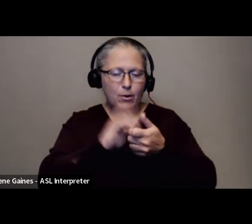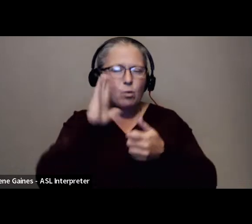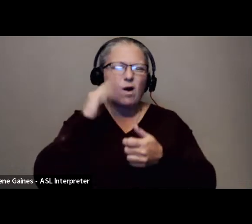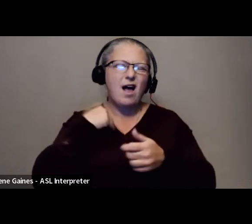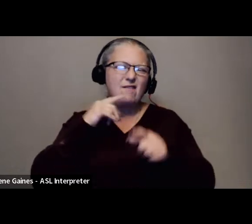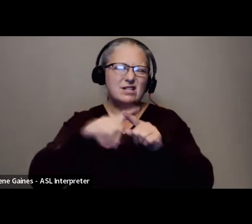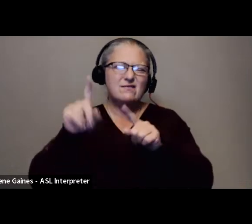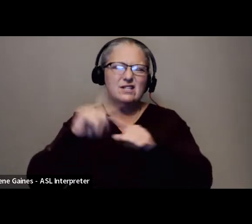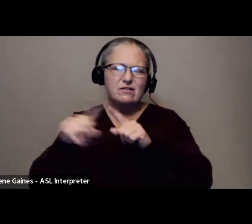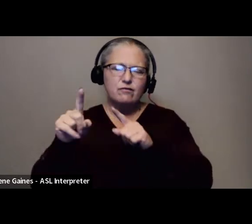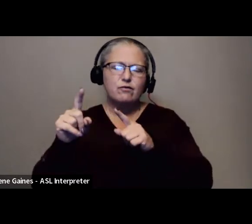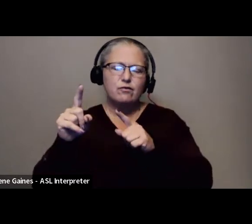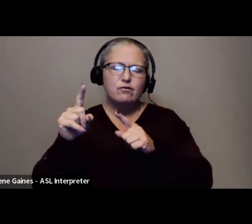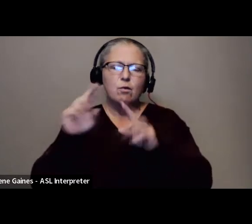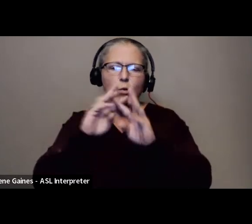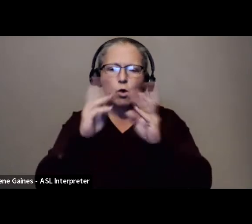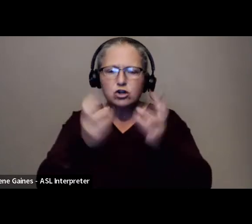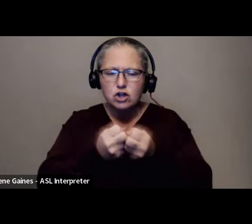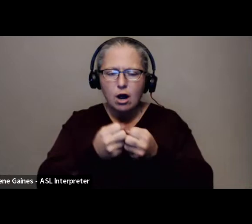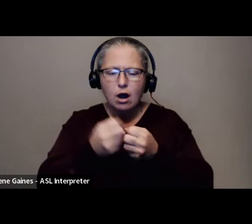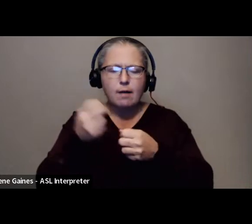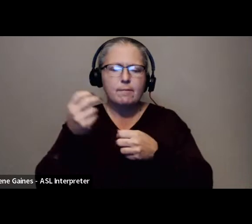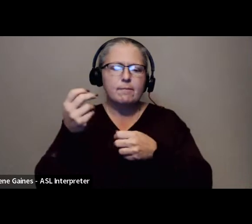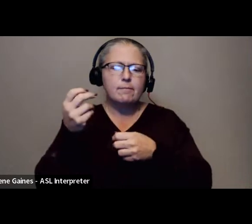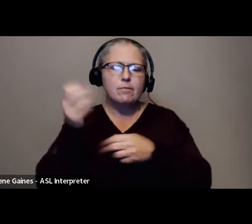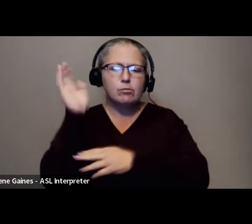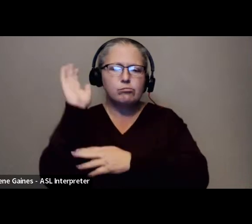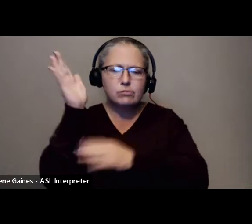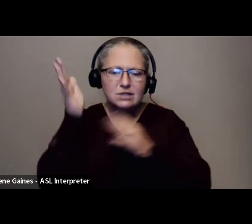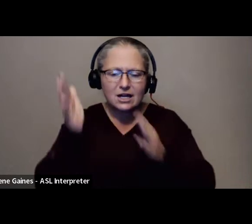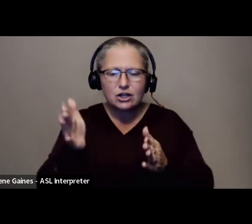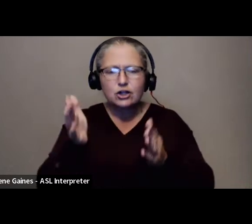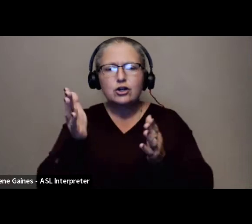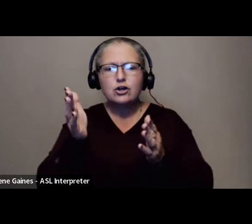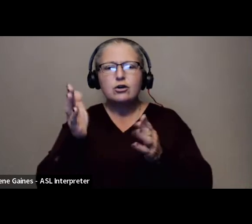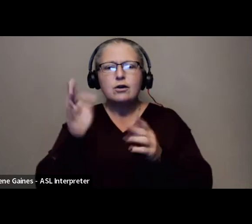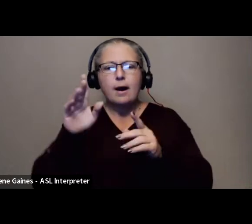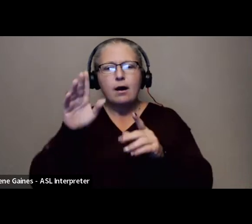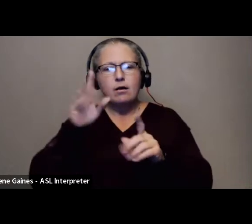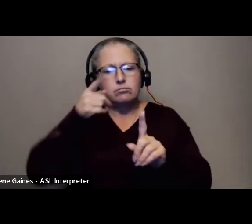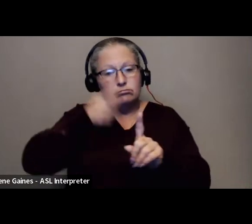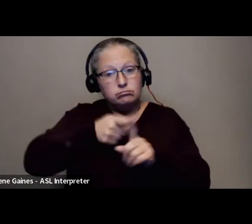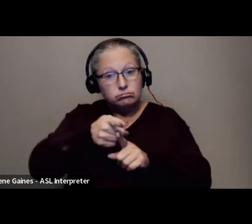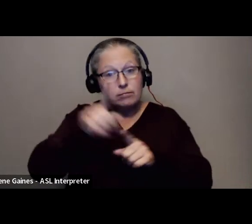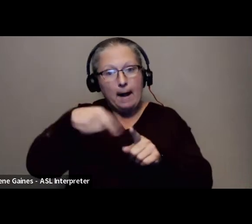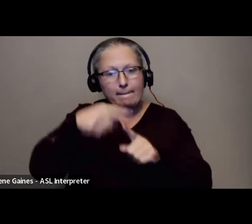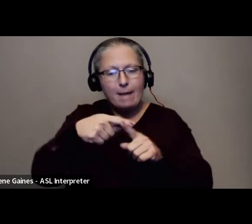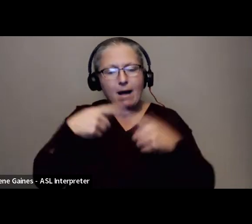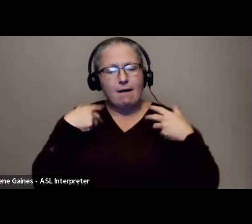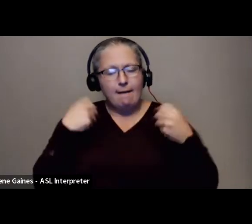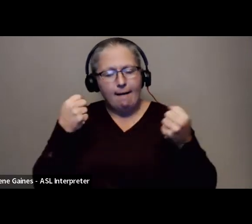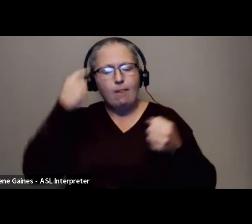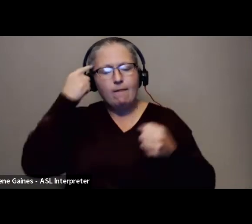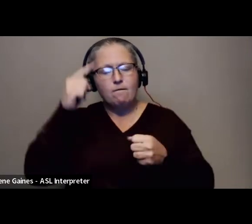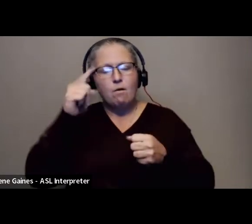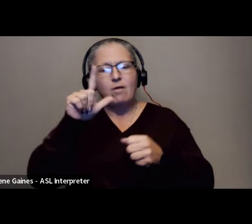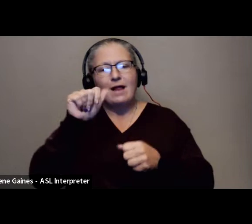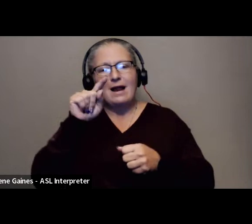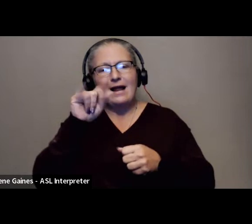different workshops and presenters around health specifically for the Latino community.